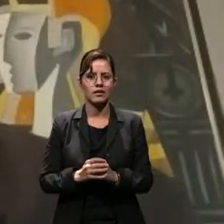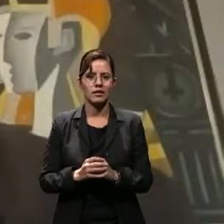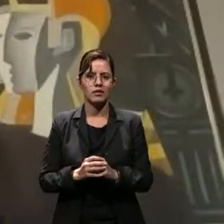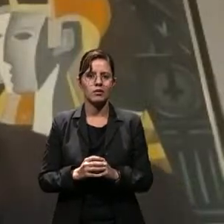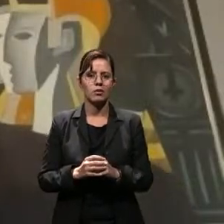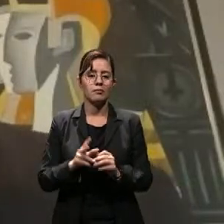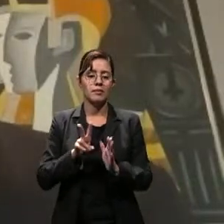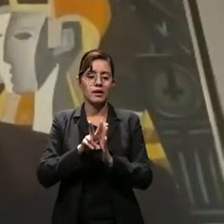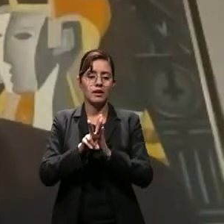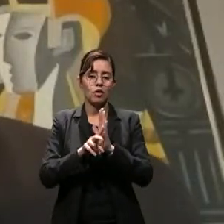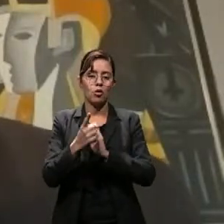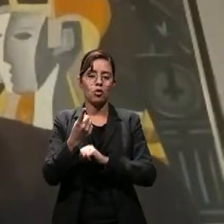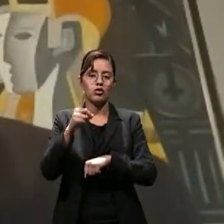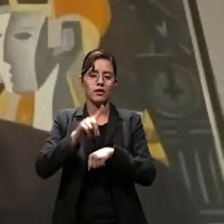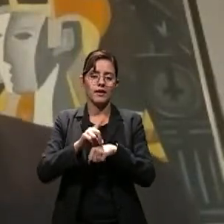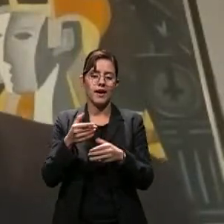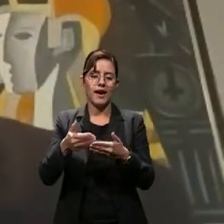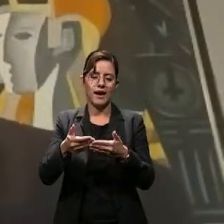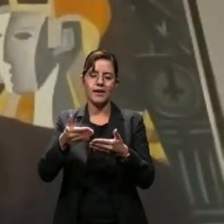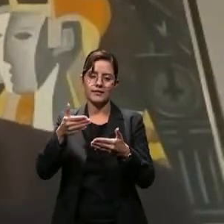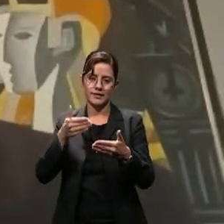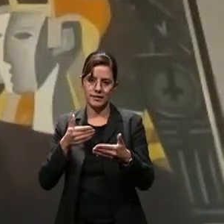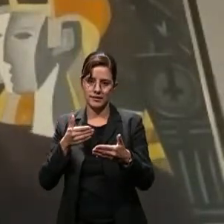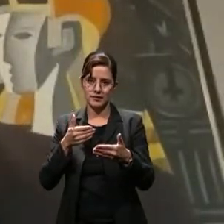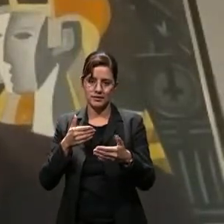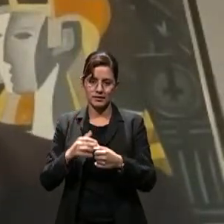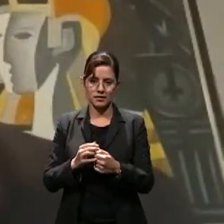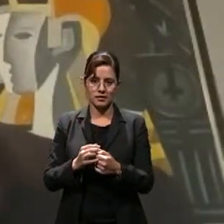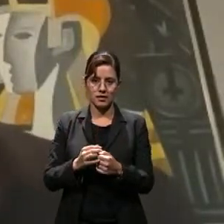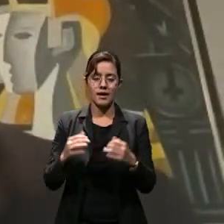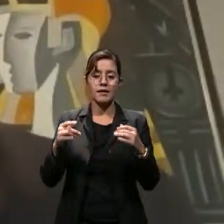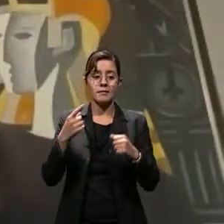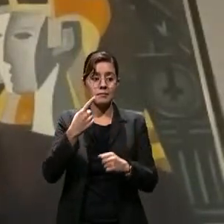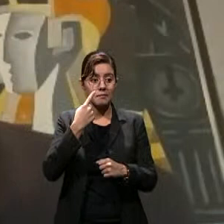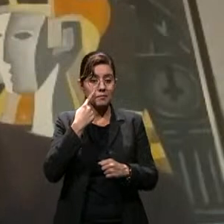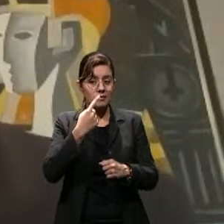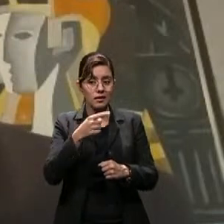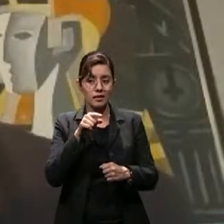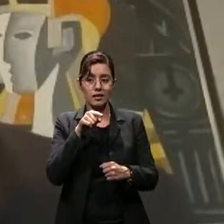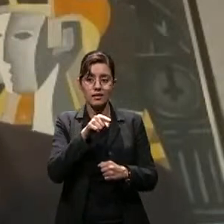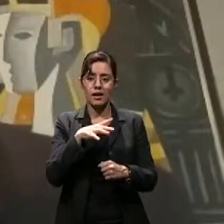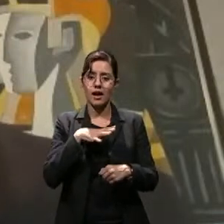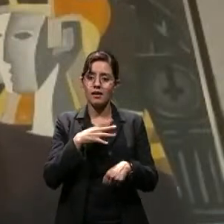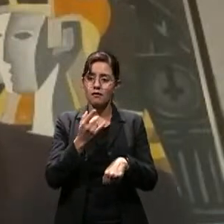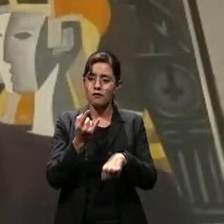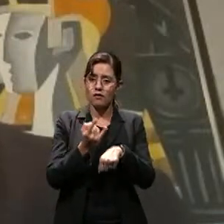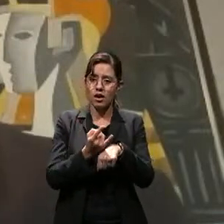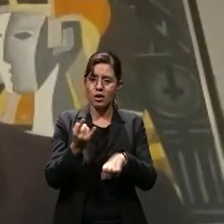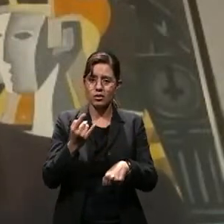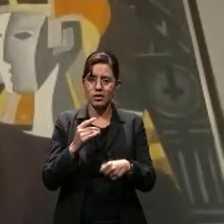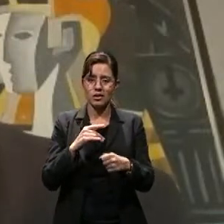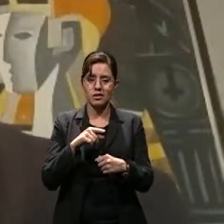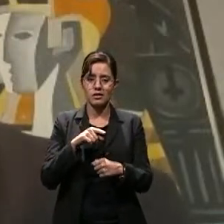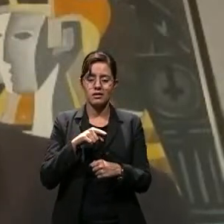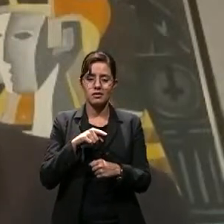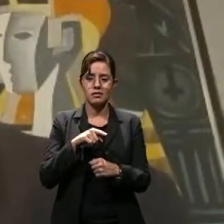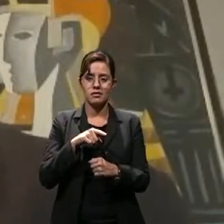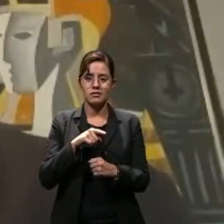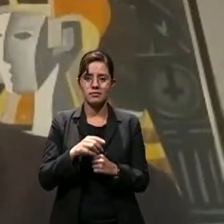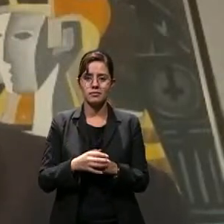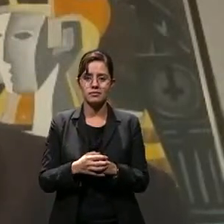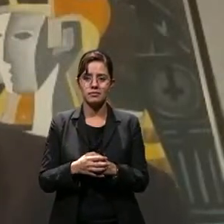The video of the day before, where you can see that there is